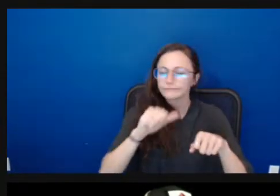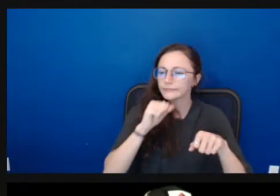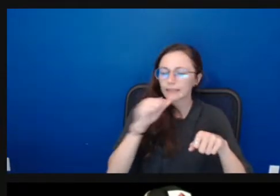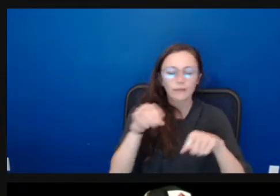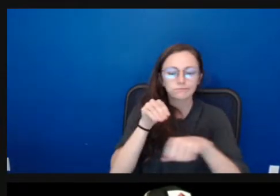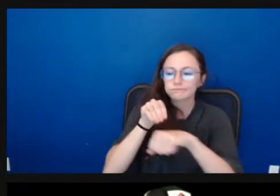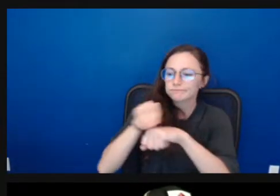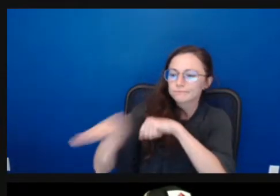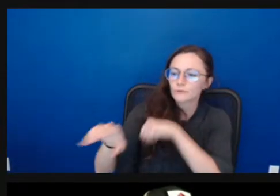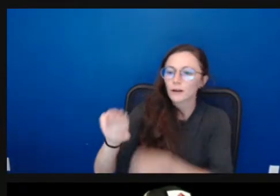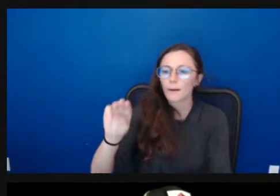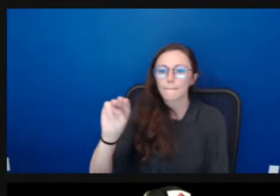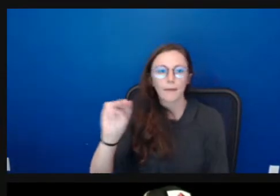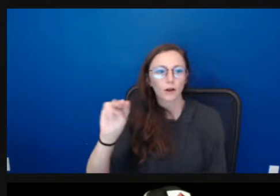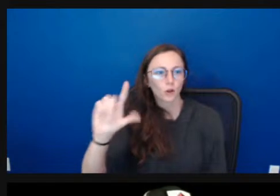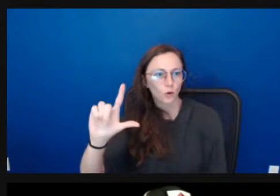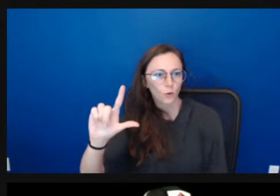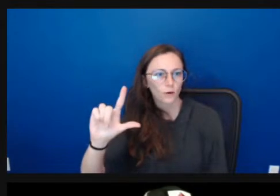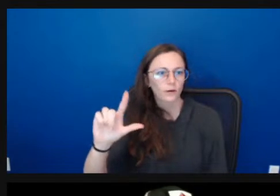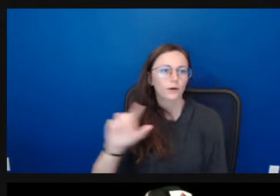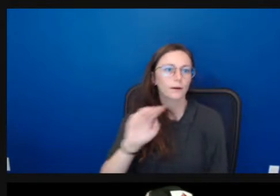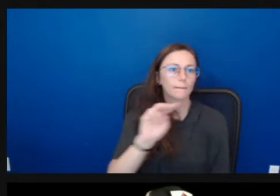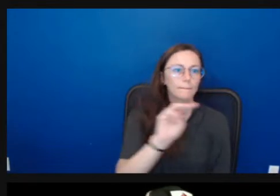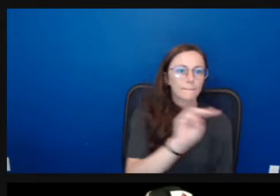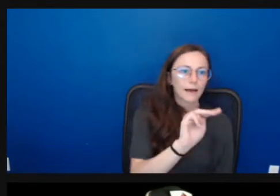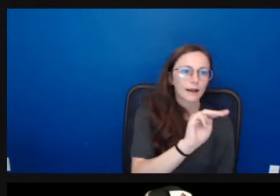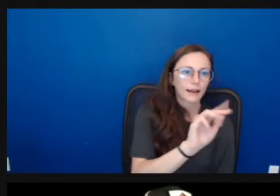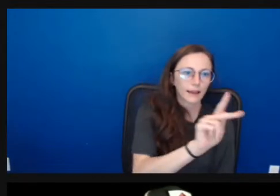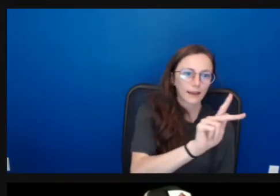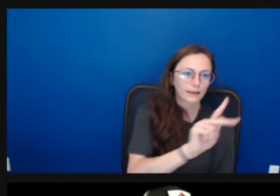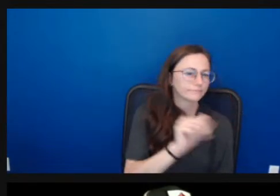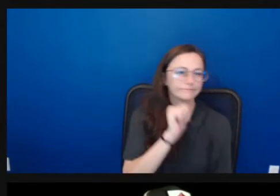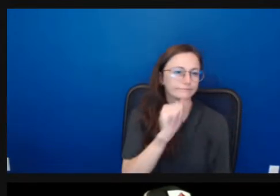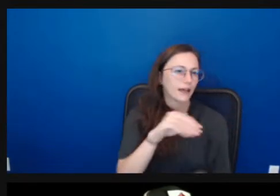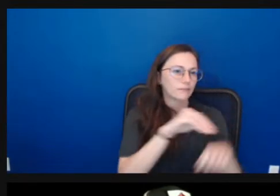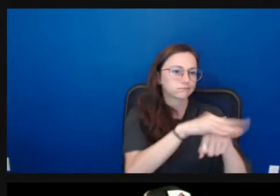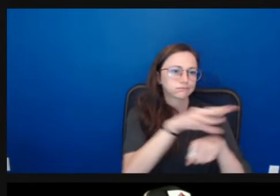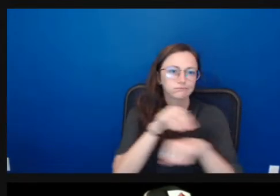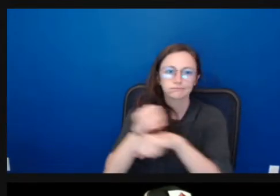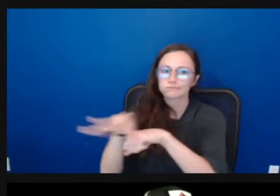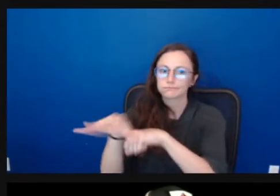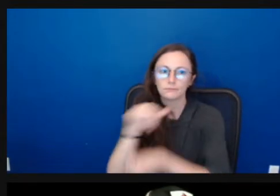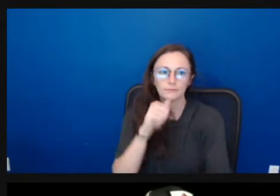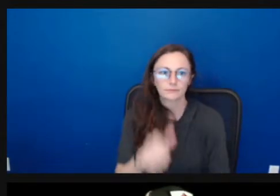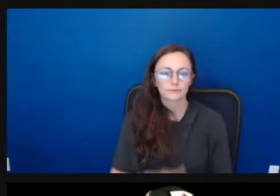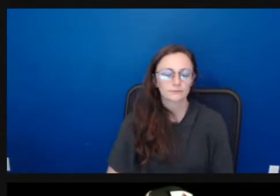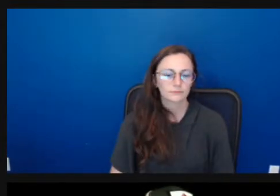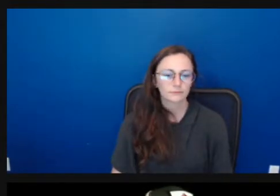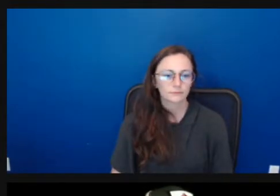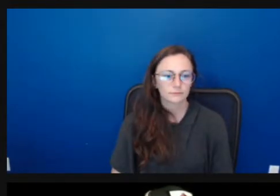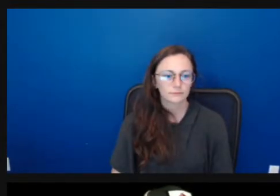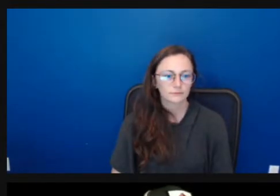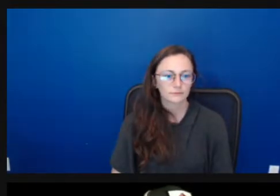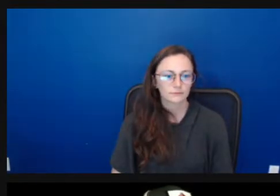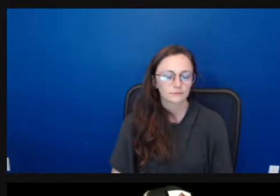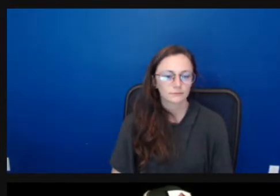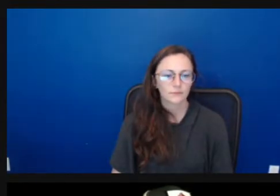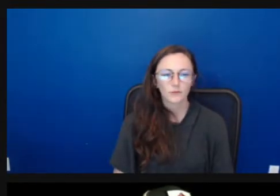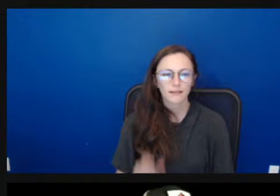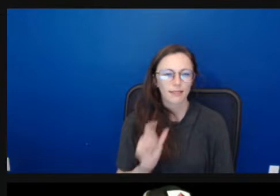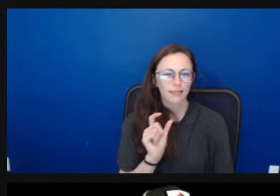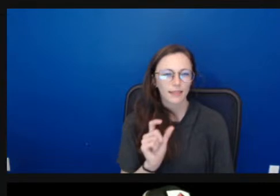when we look a little more closely, we may see that there might have been a slight acceleration of